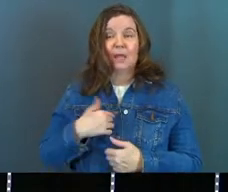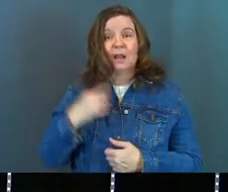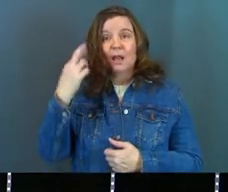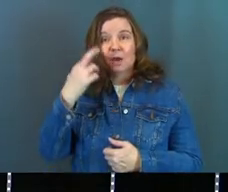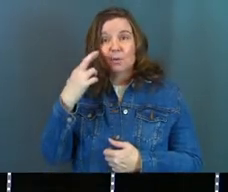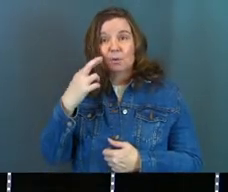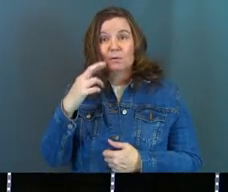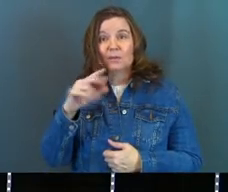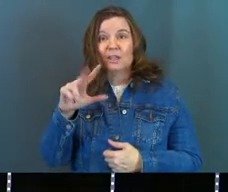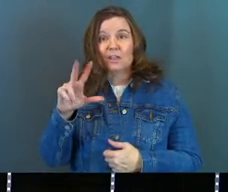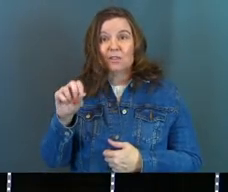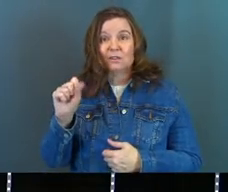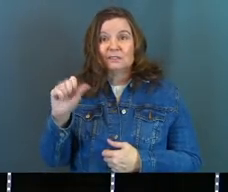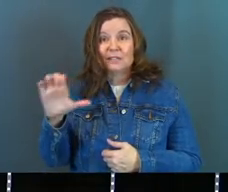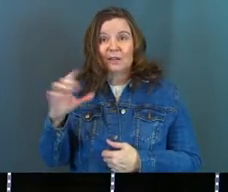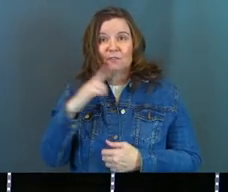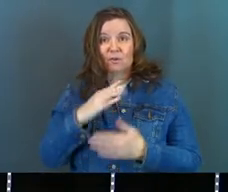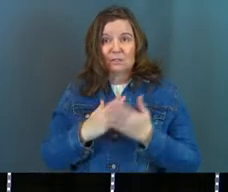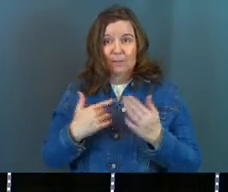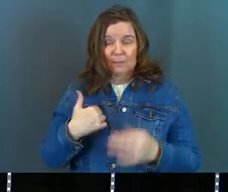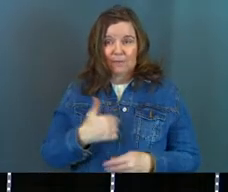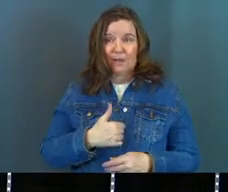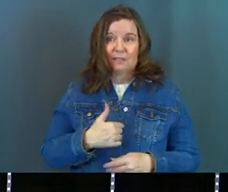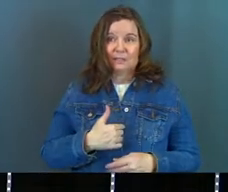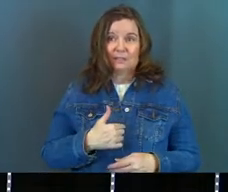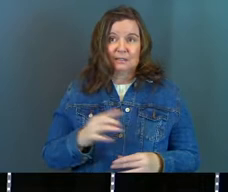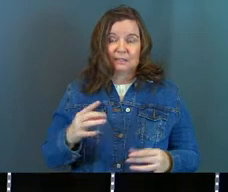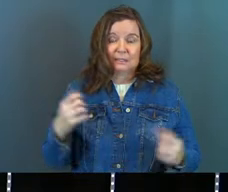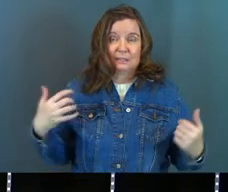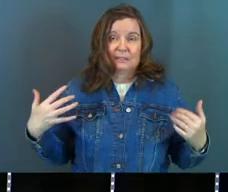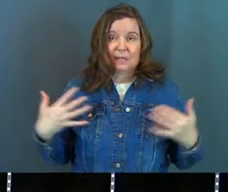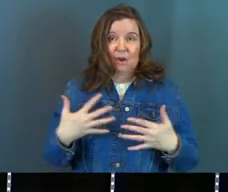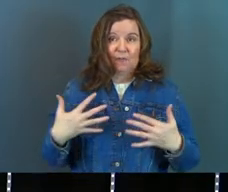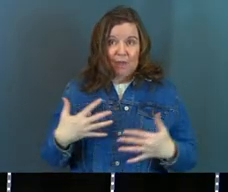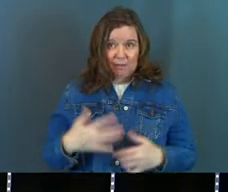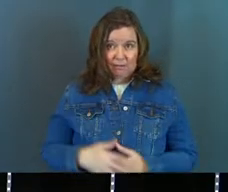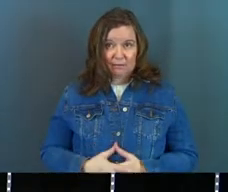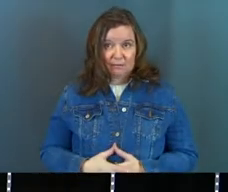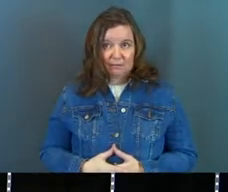I realize even 30 seconds for some of us is terrifying.